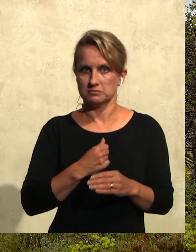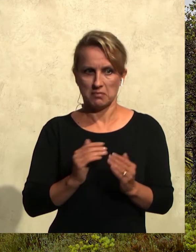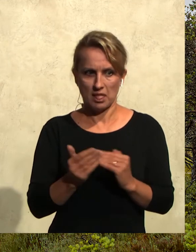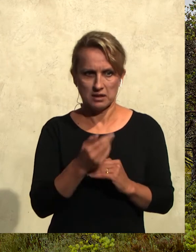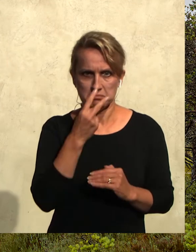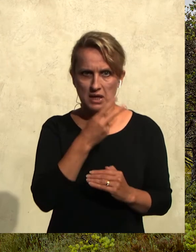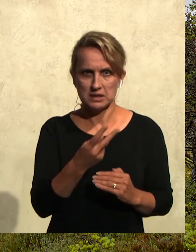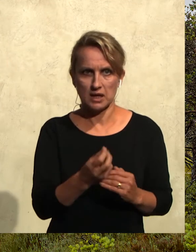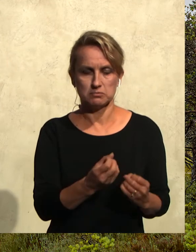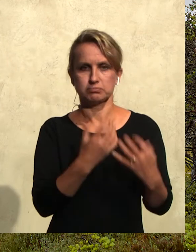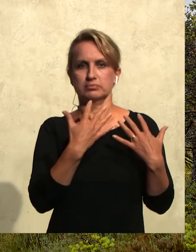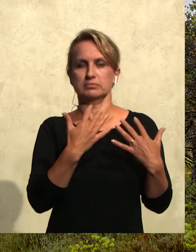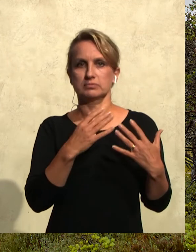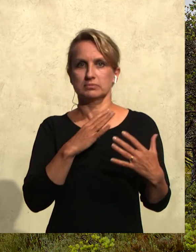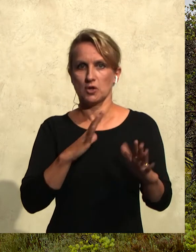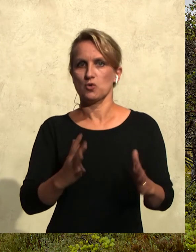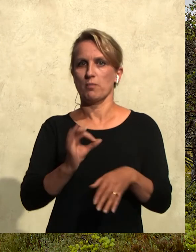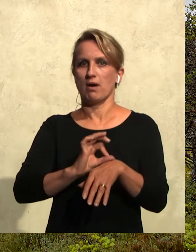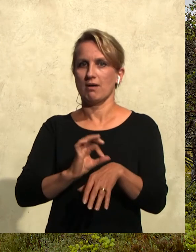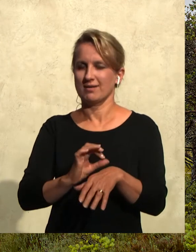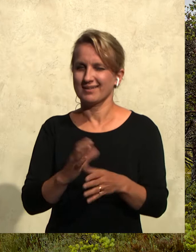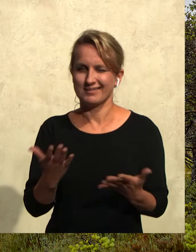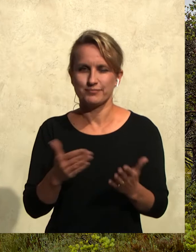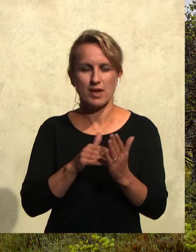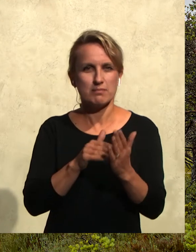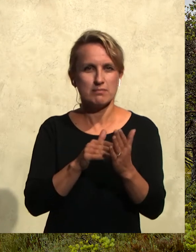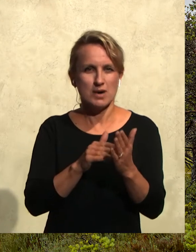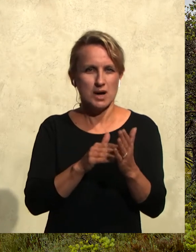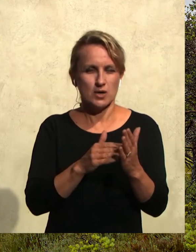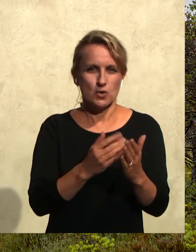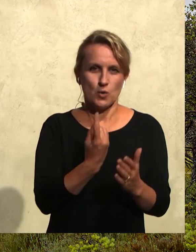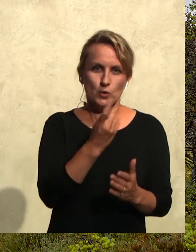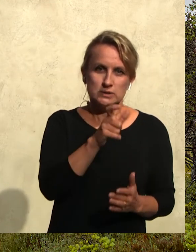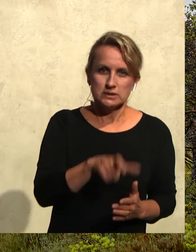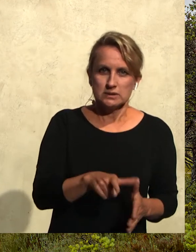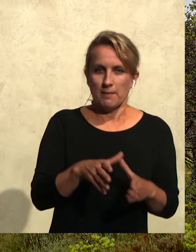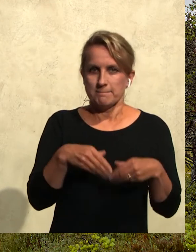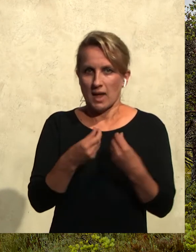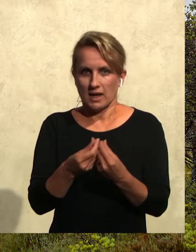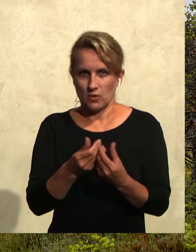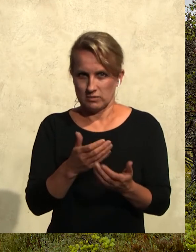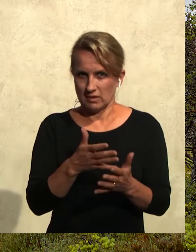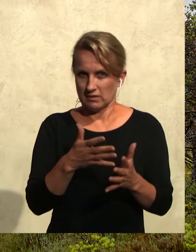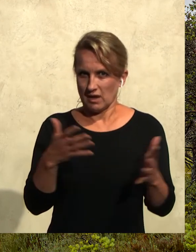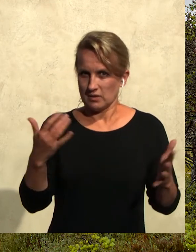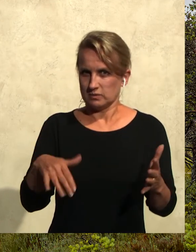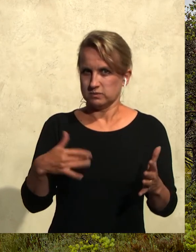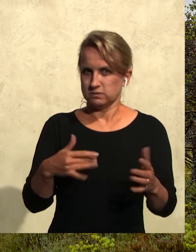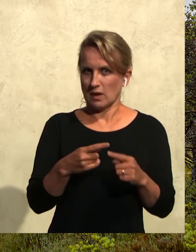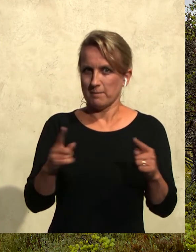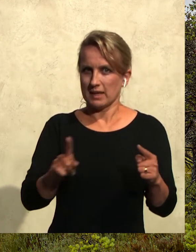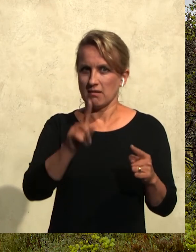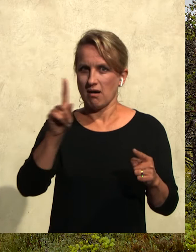individuals and families can be very hard and long-lasting or enduring. And